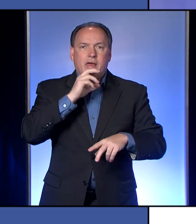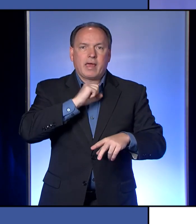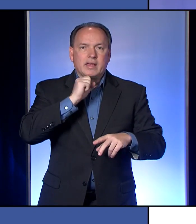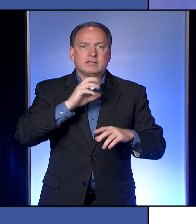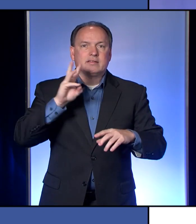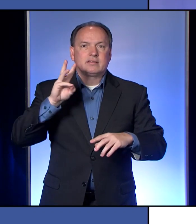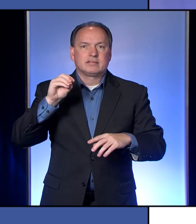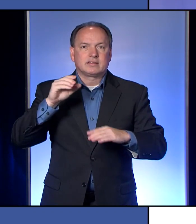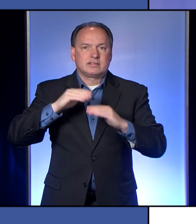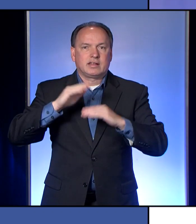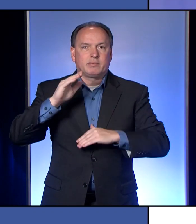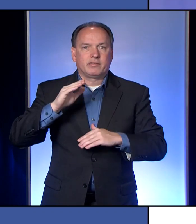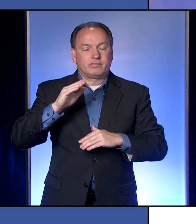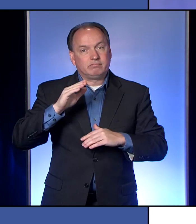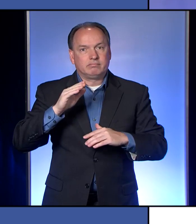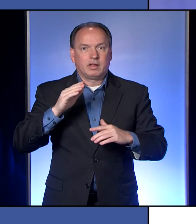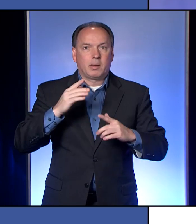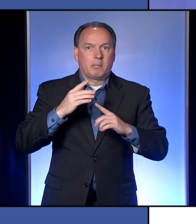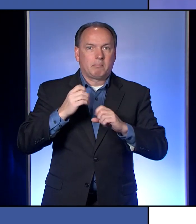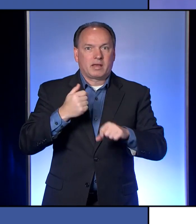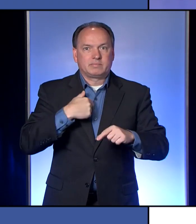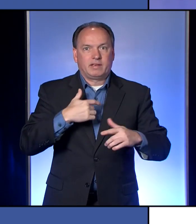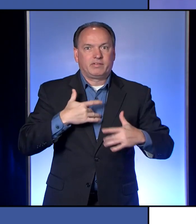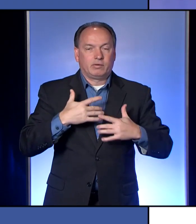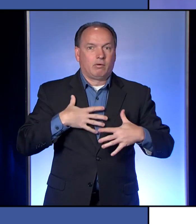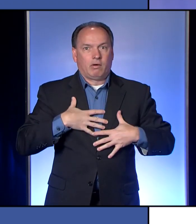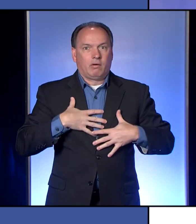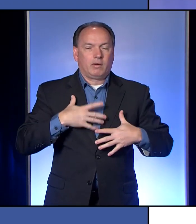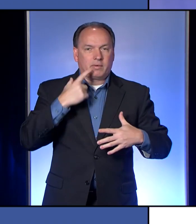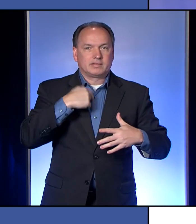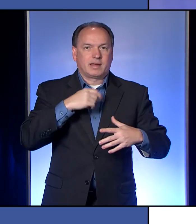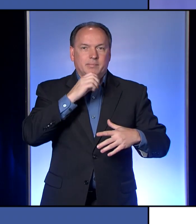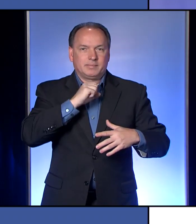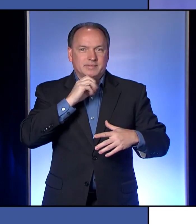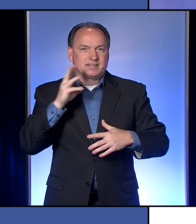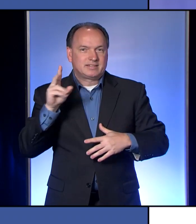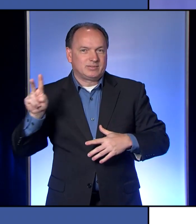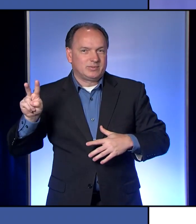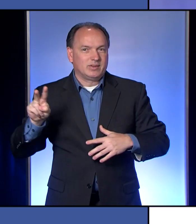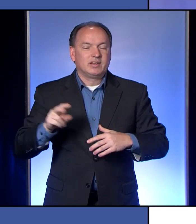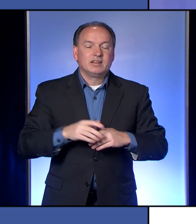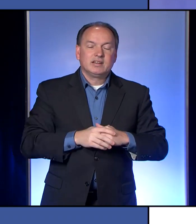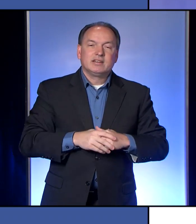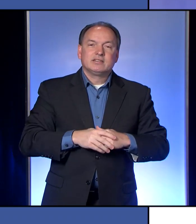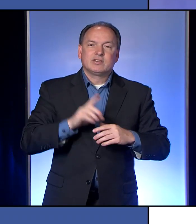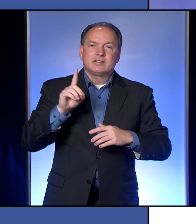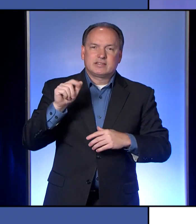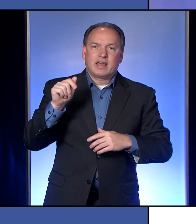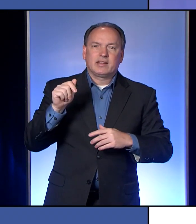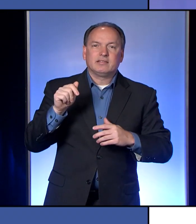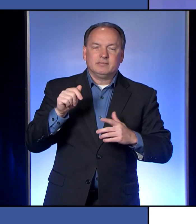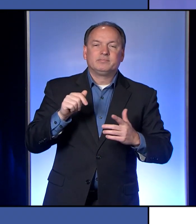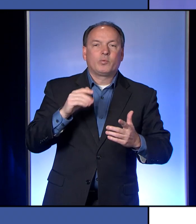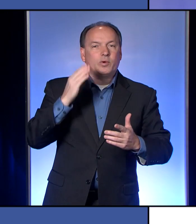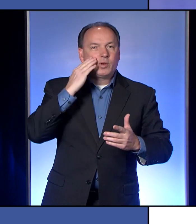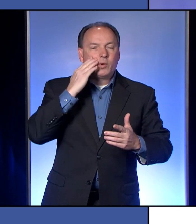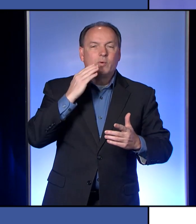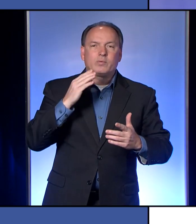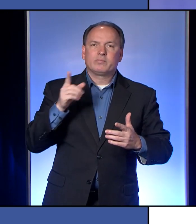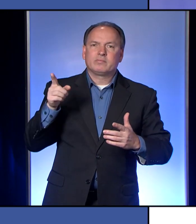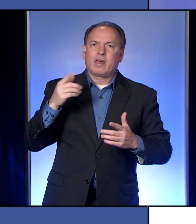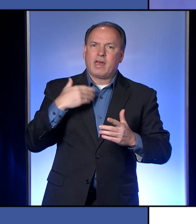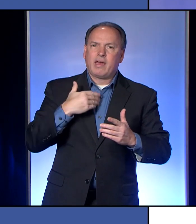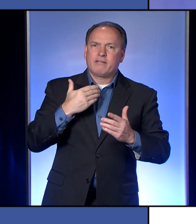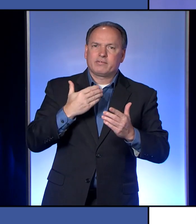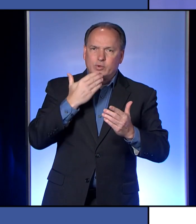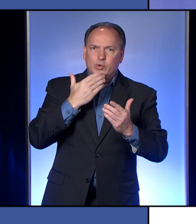always gives me a little start because I'm 62. But anyway, those are the kind of data pieces. And of course, we know CMU has a lot of great scientists there.